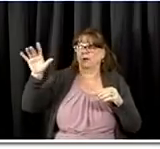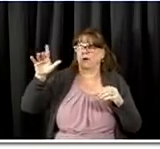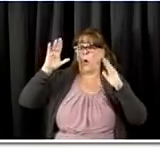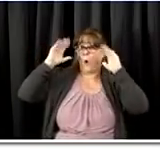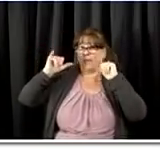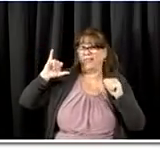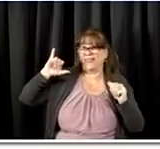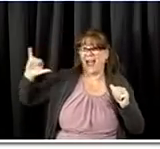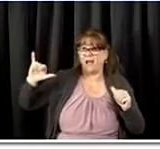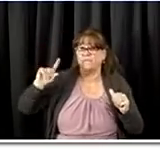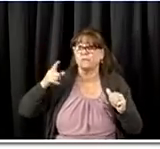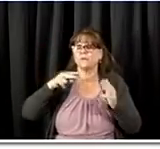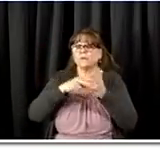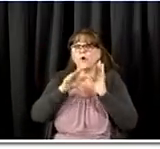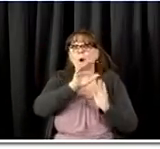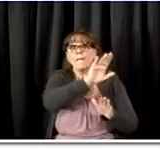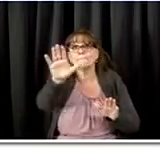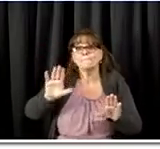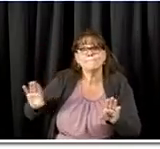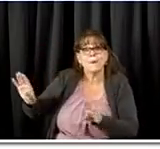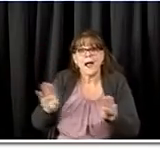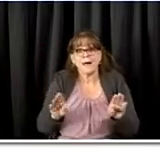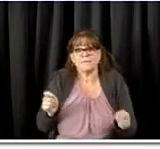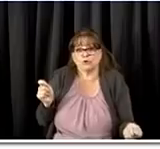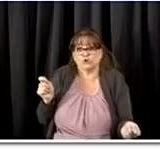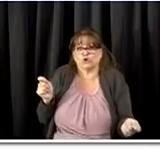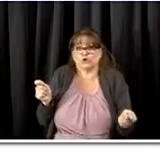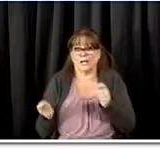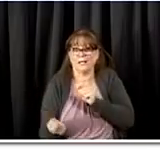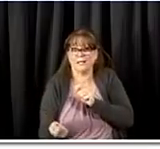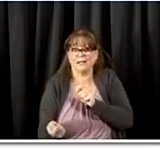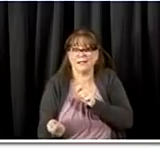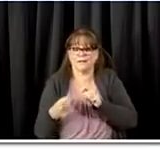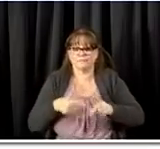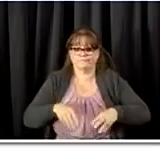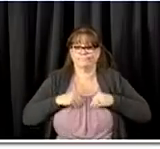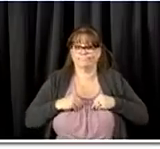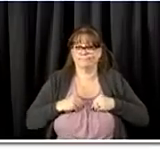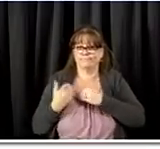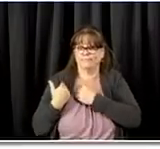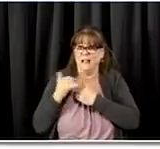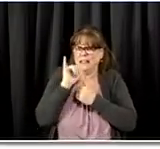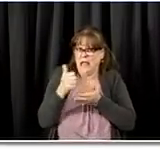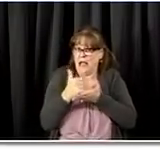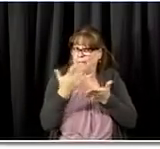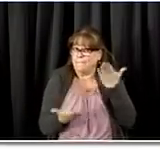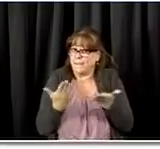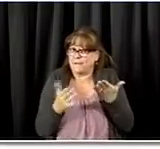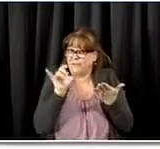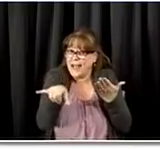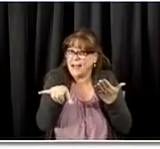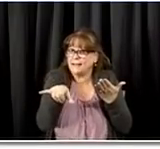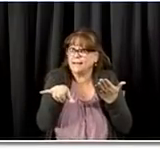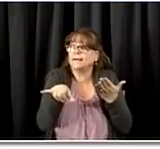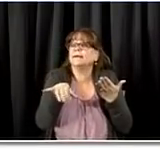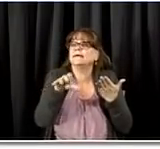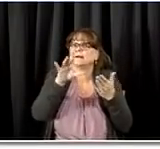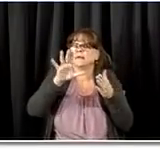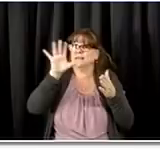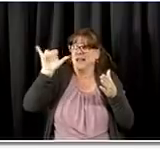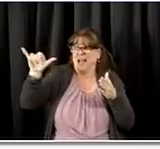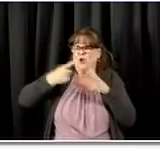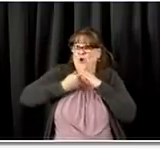that Coloradans are taking are making a difference. Again, these are actions potentially a week ago, 2 weeks ago, that we're just starting to see